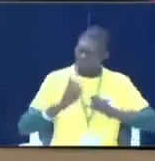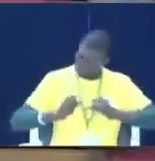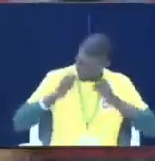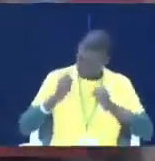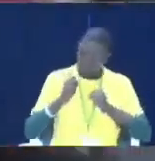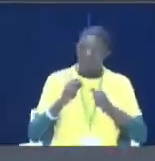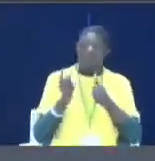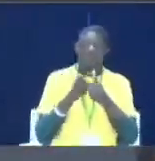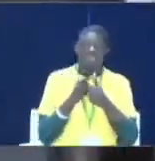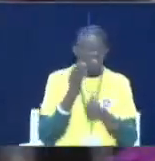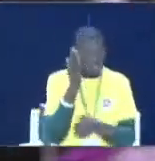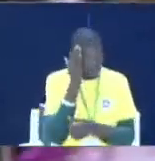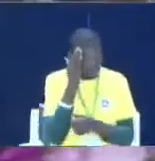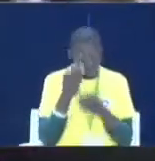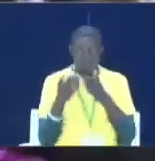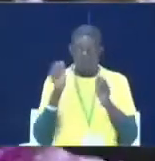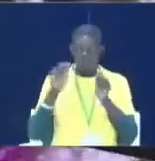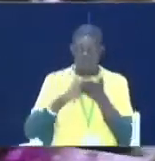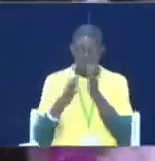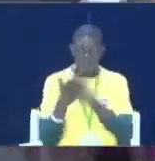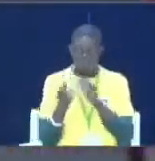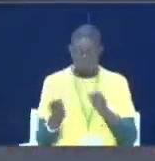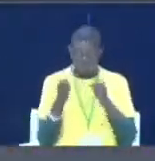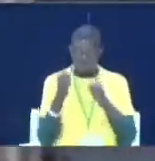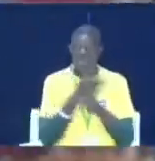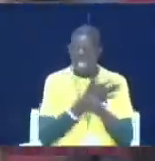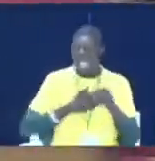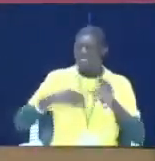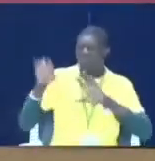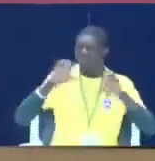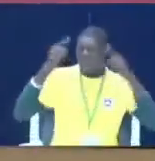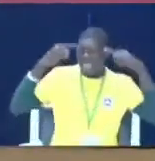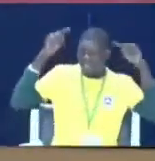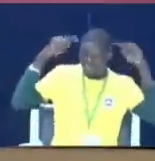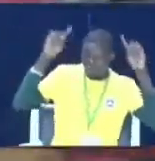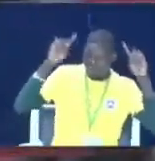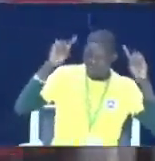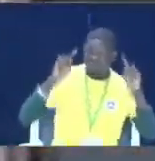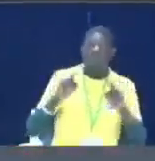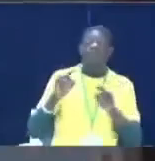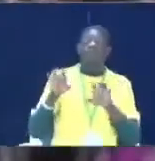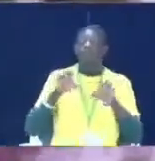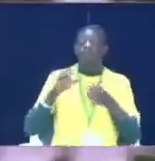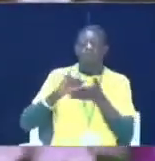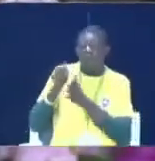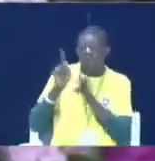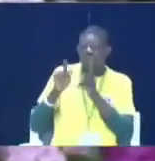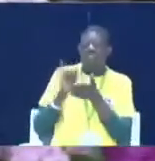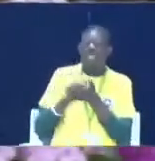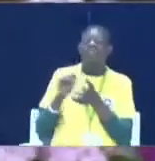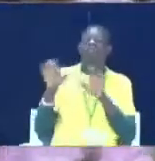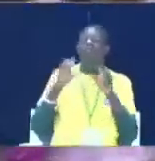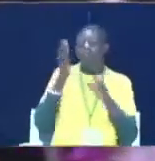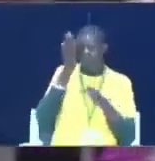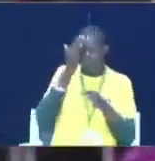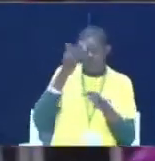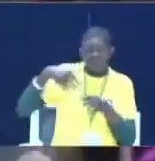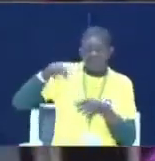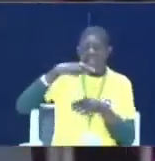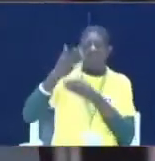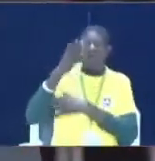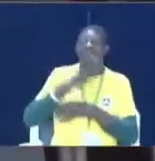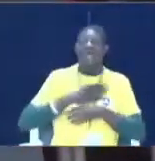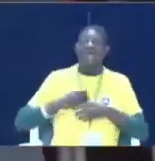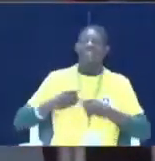first a knowing before you can be strong and do exploits. Those that know their God shall be strong and